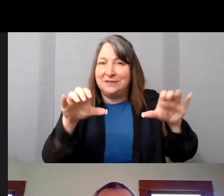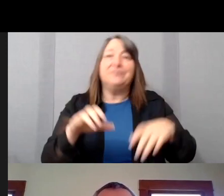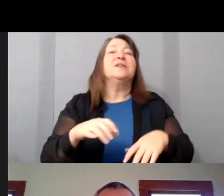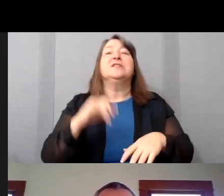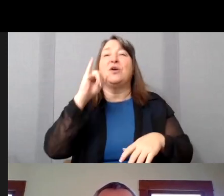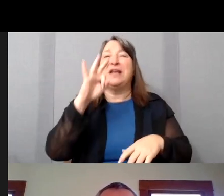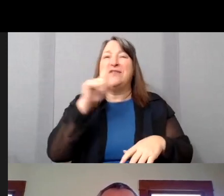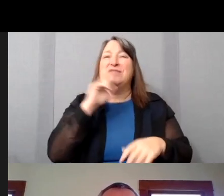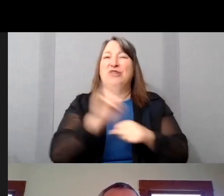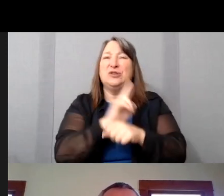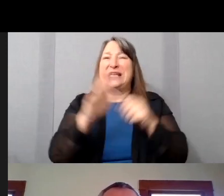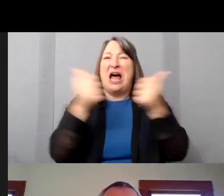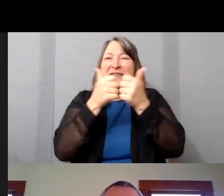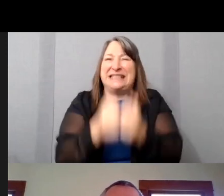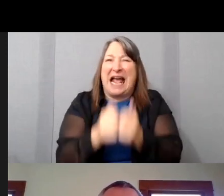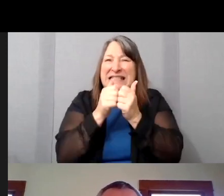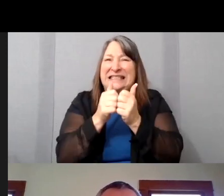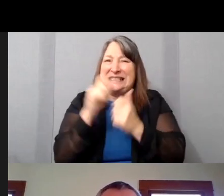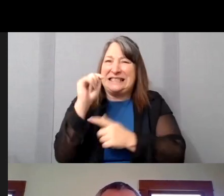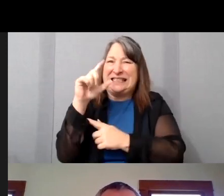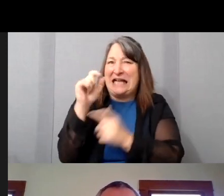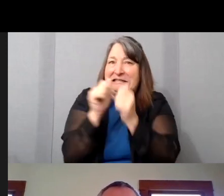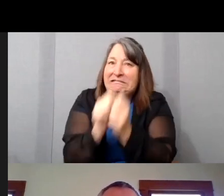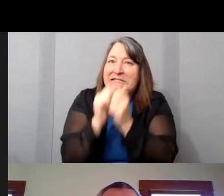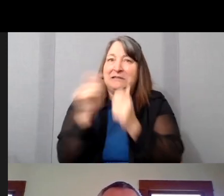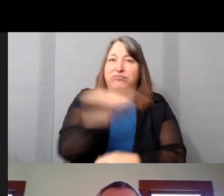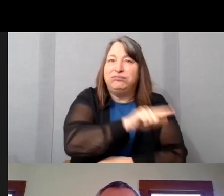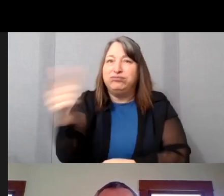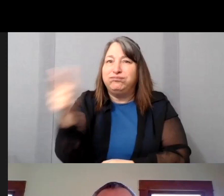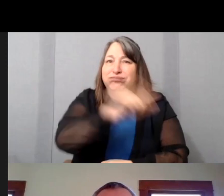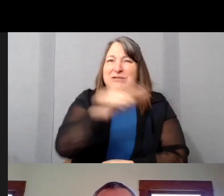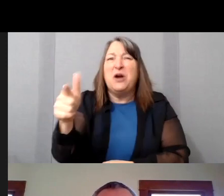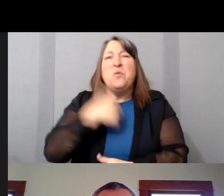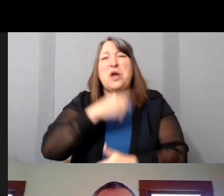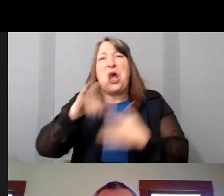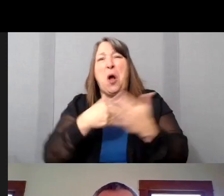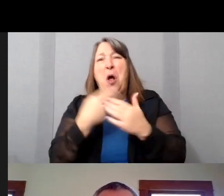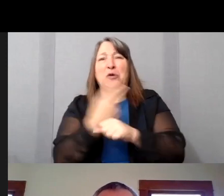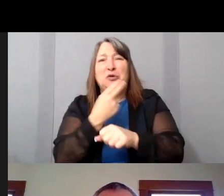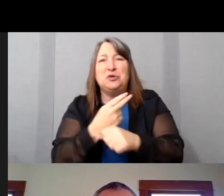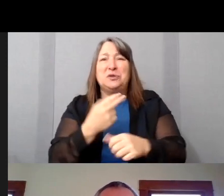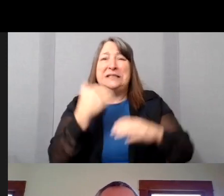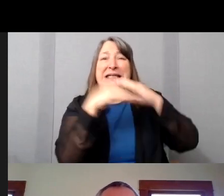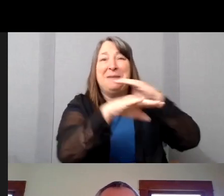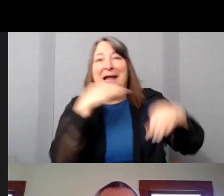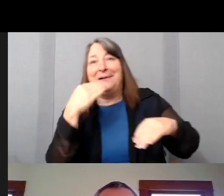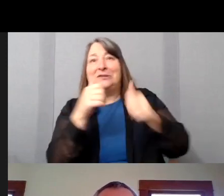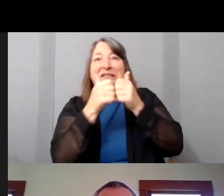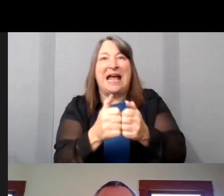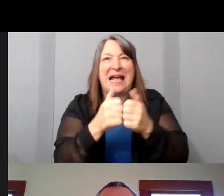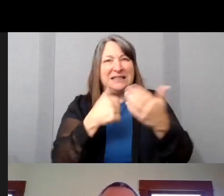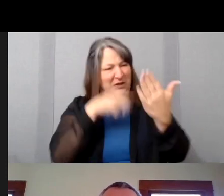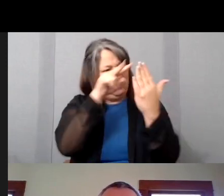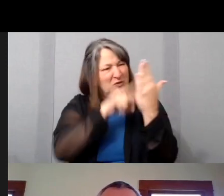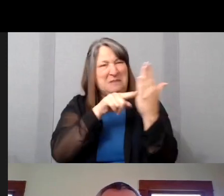text-heavy platform, I mean, I think all of us have gotten emails or texts where we kind of misinterpreted the tone or tenor of